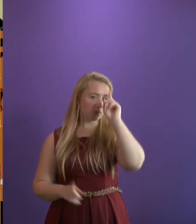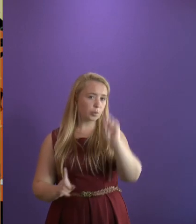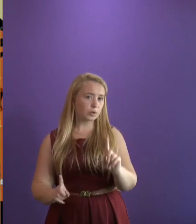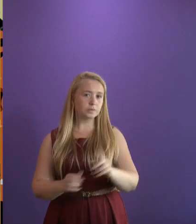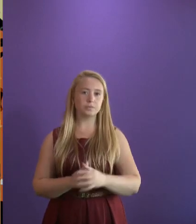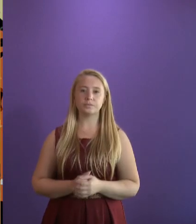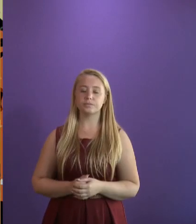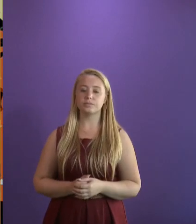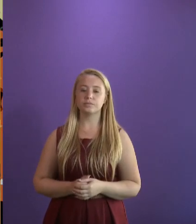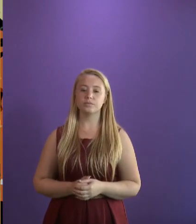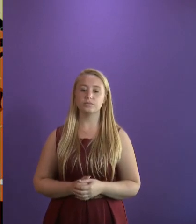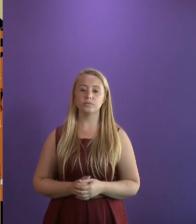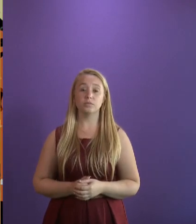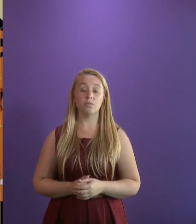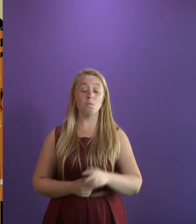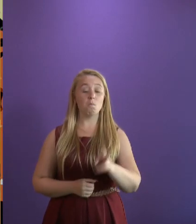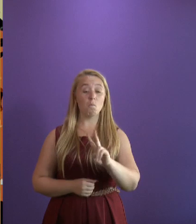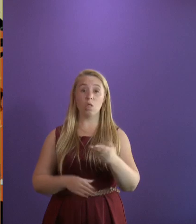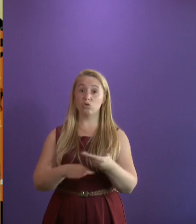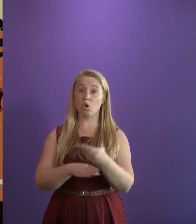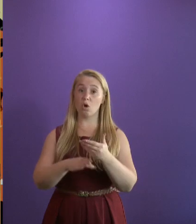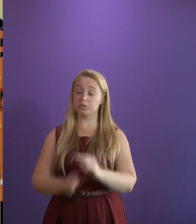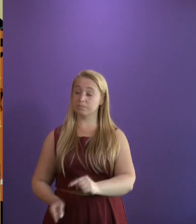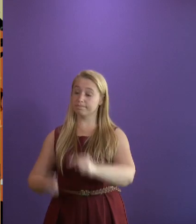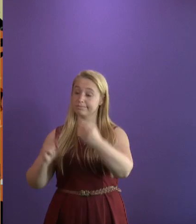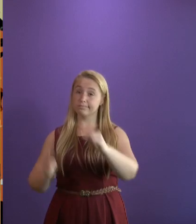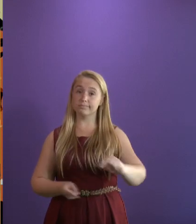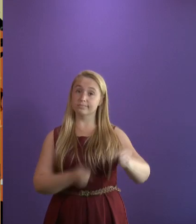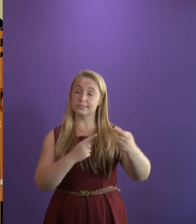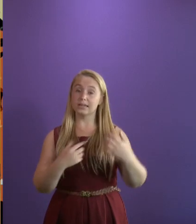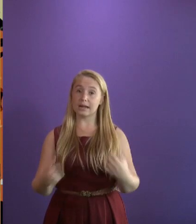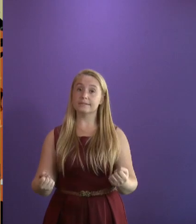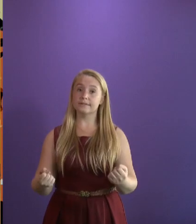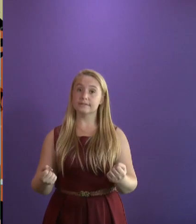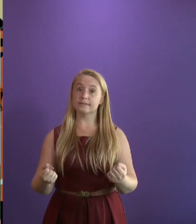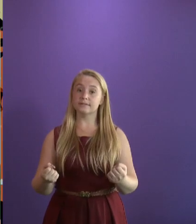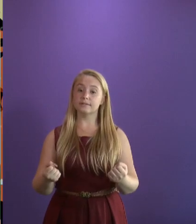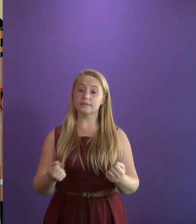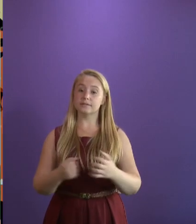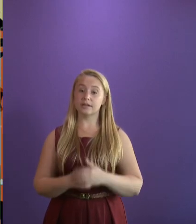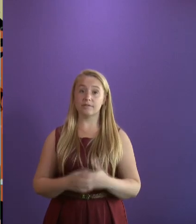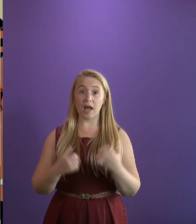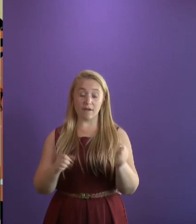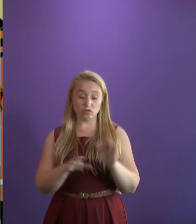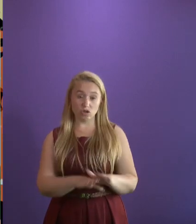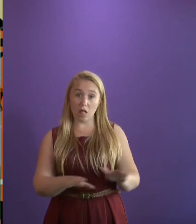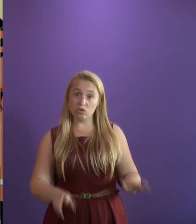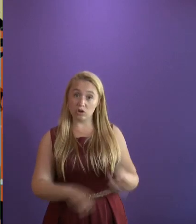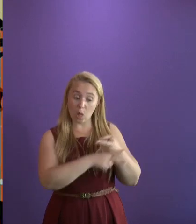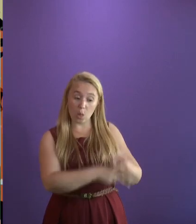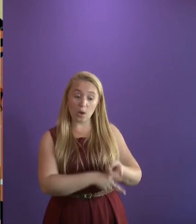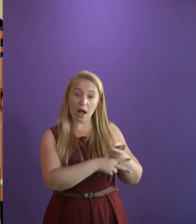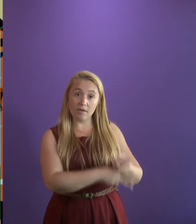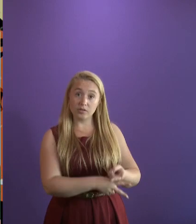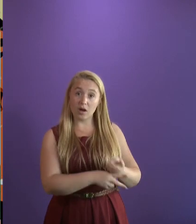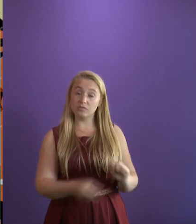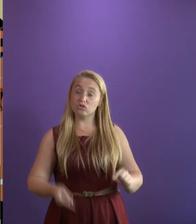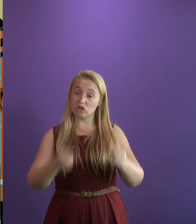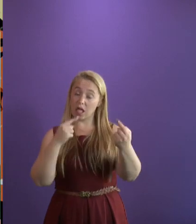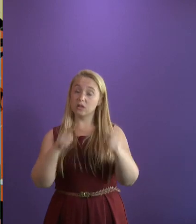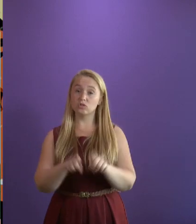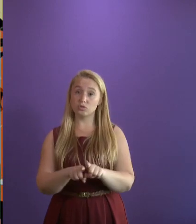this? They're both very challenging, particularly when you are, if you have young children to look after and